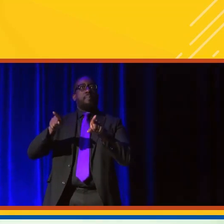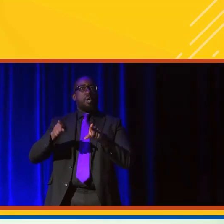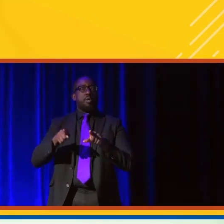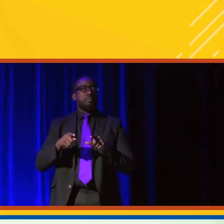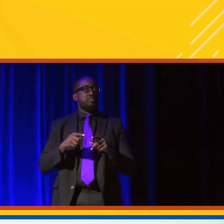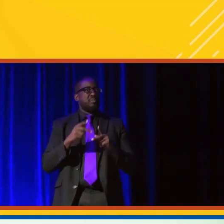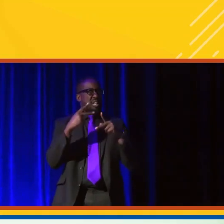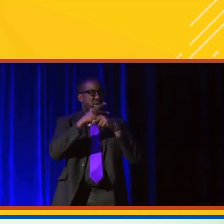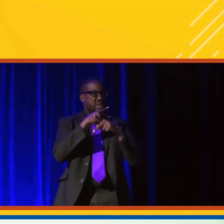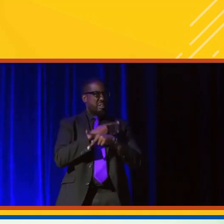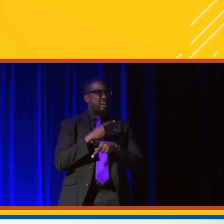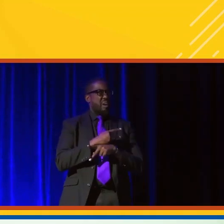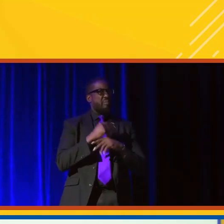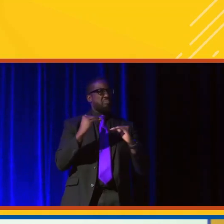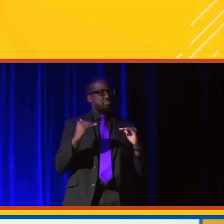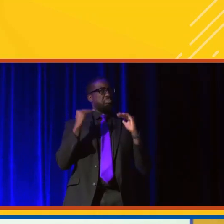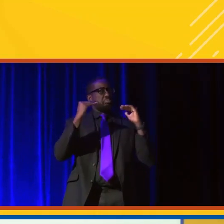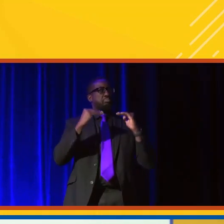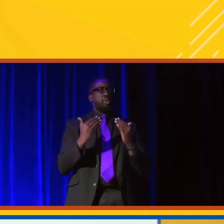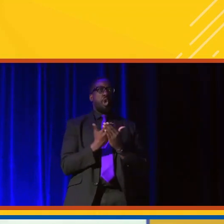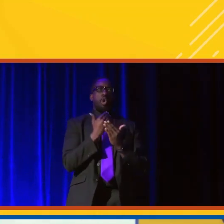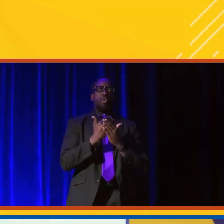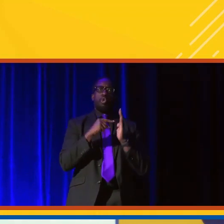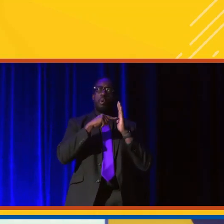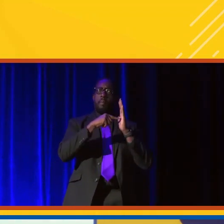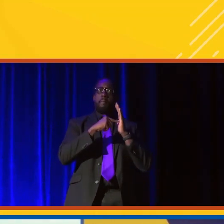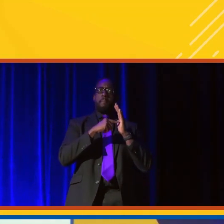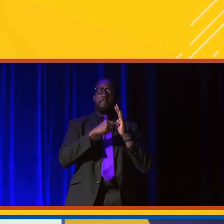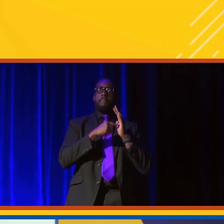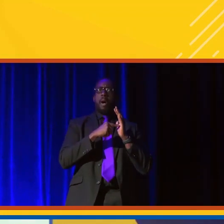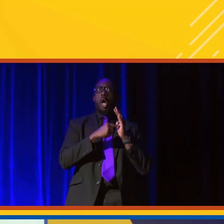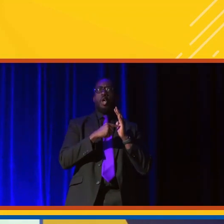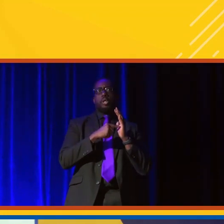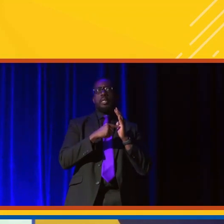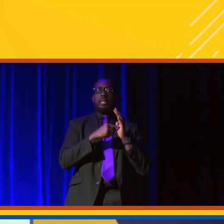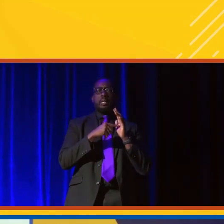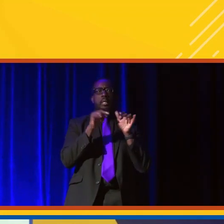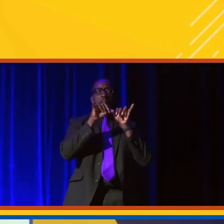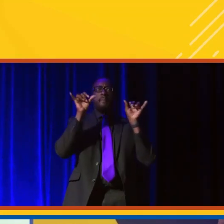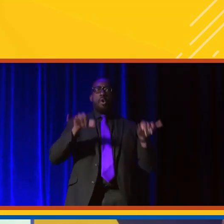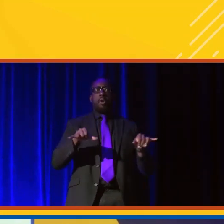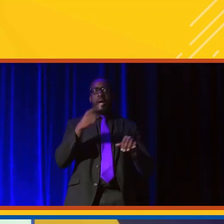of a new modeling paradigm for electronic structure and molecular systems.